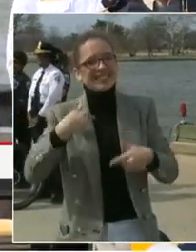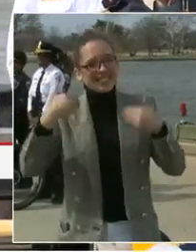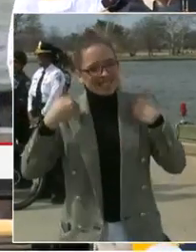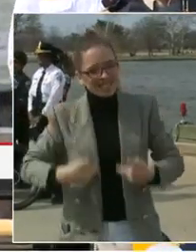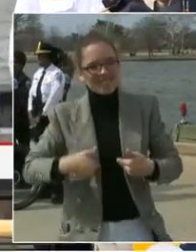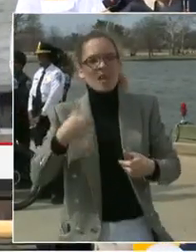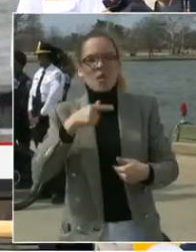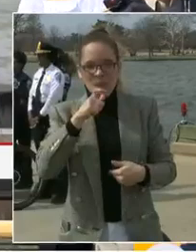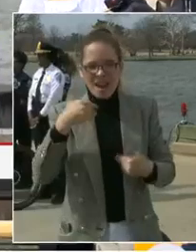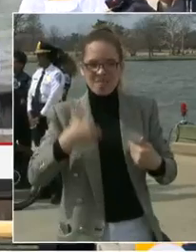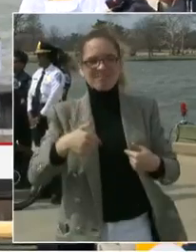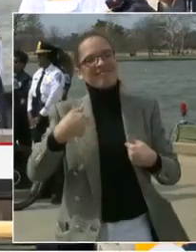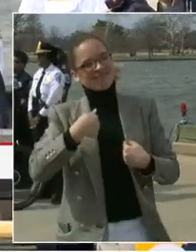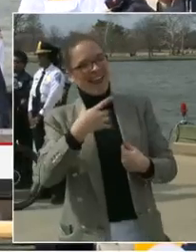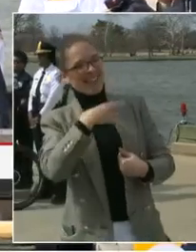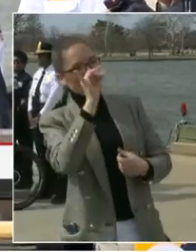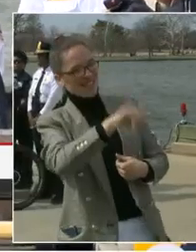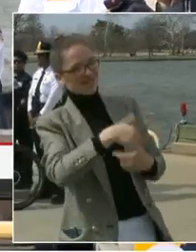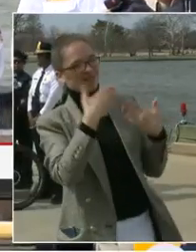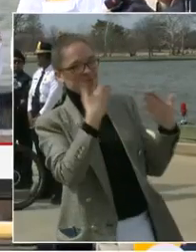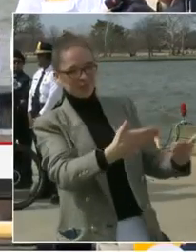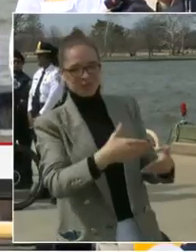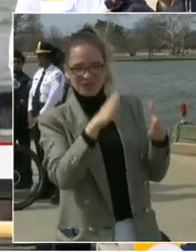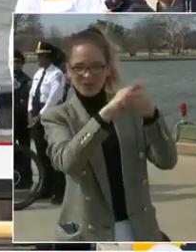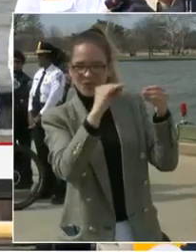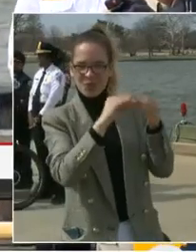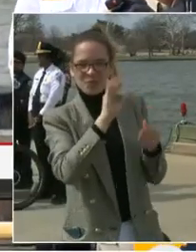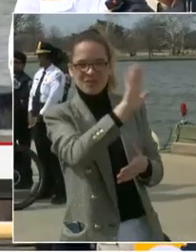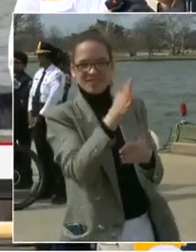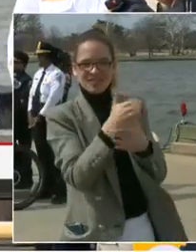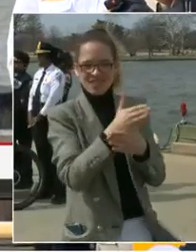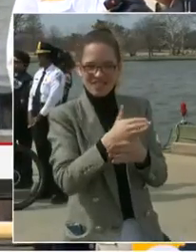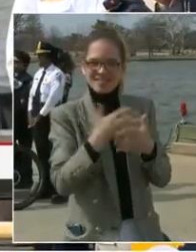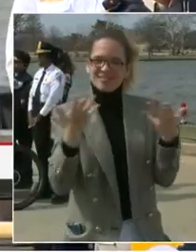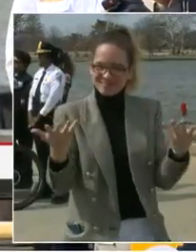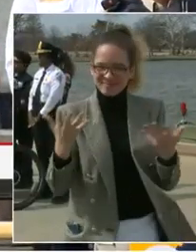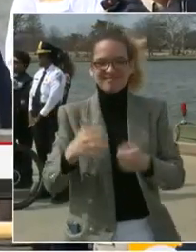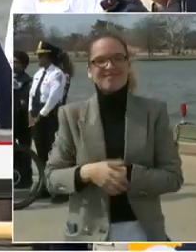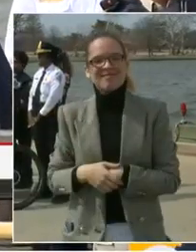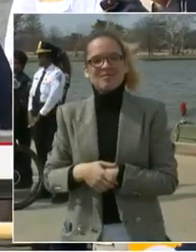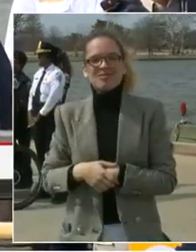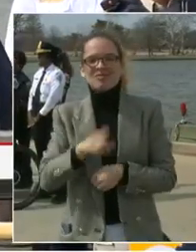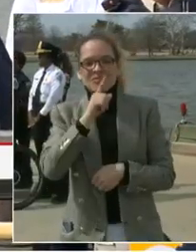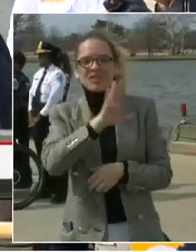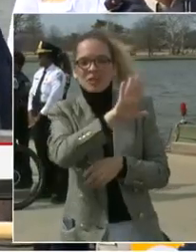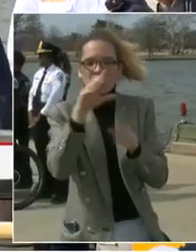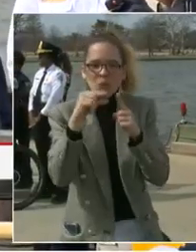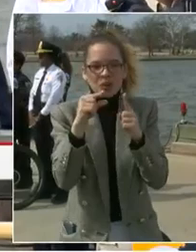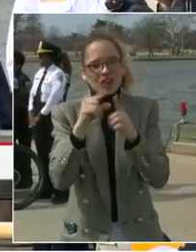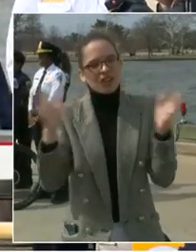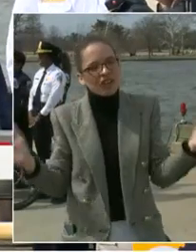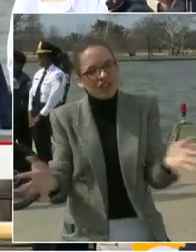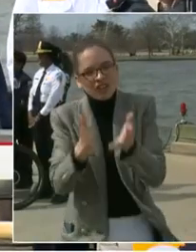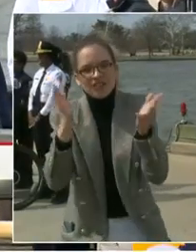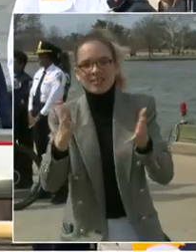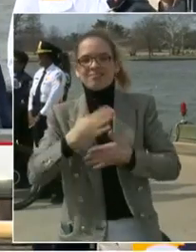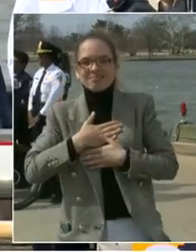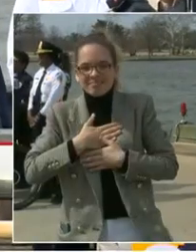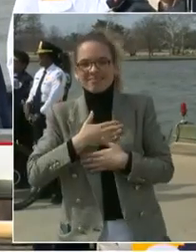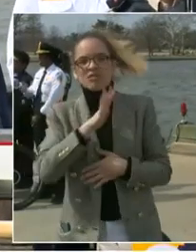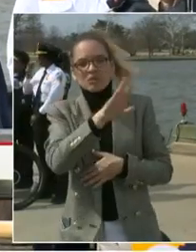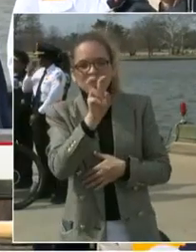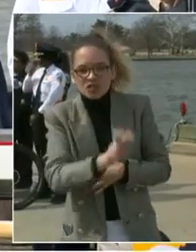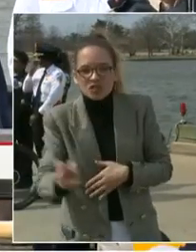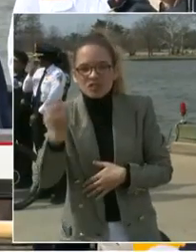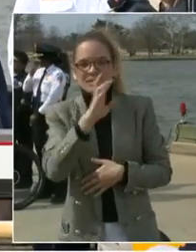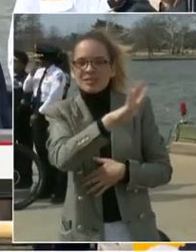to thank you, Chief Kane, for those words and talking about your MPD journey and